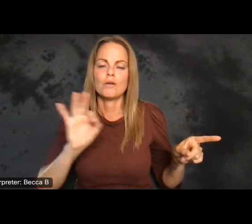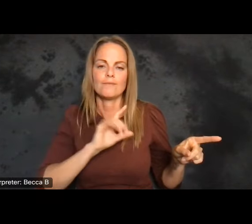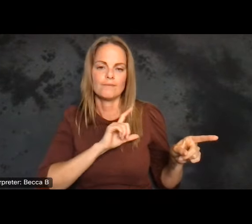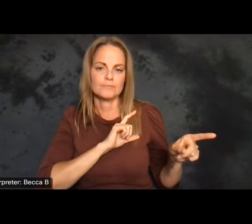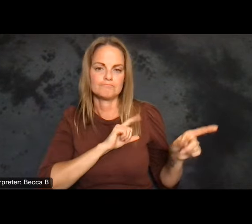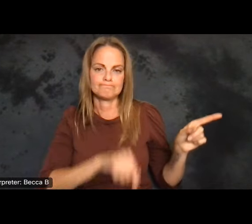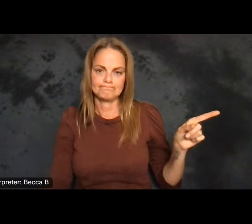Further questions?